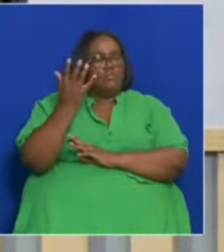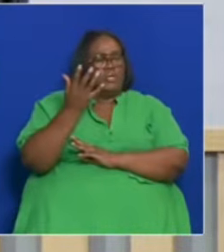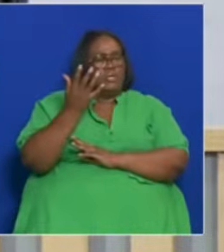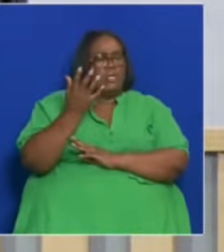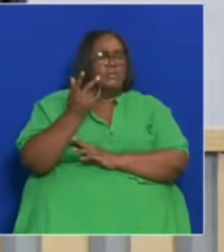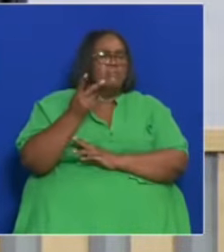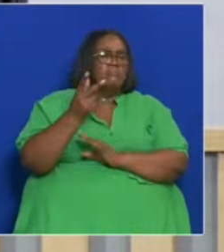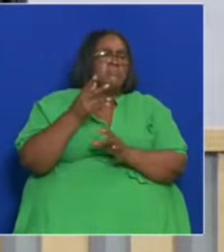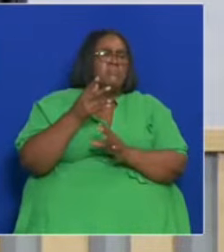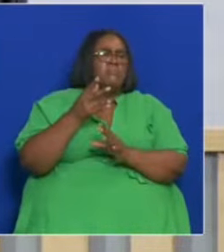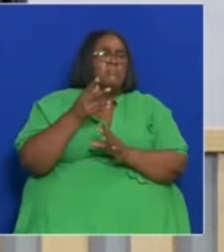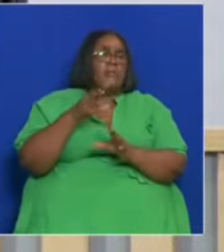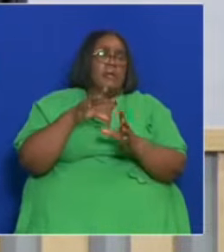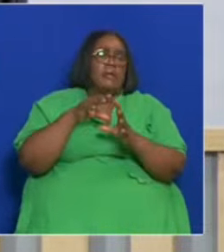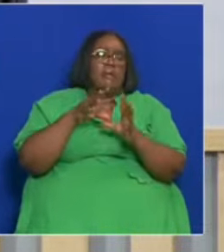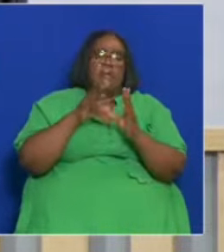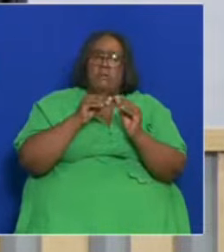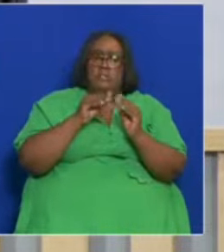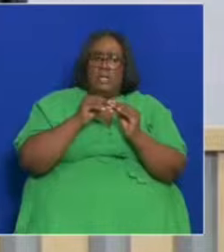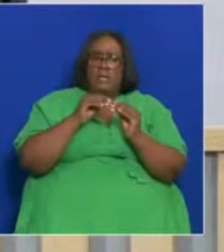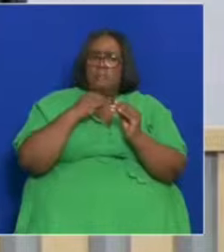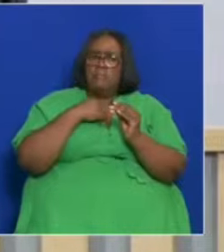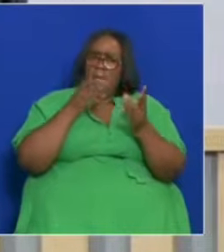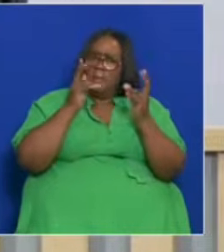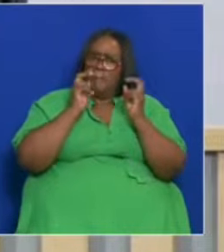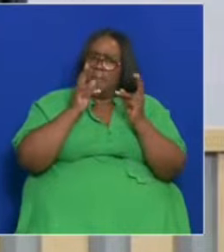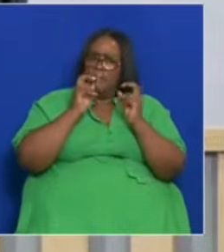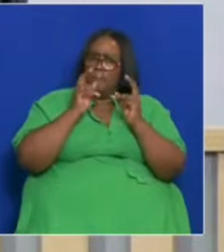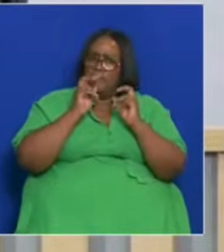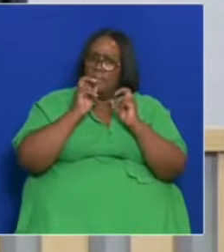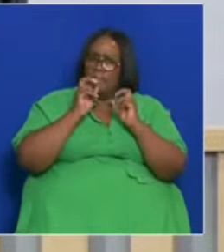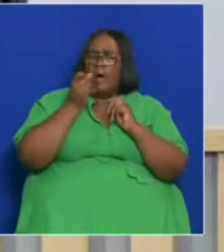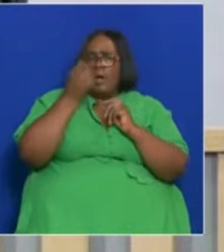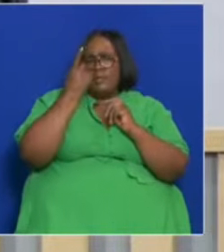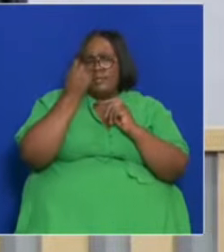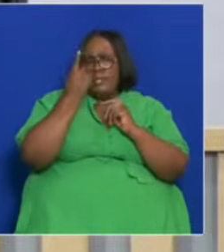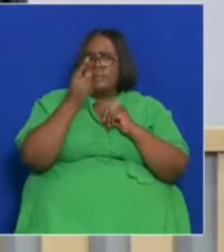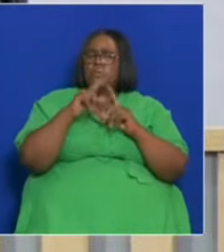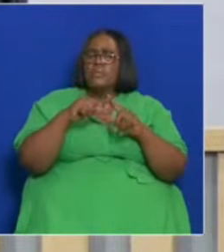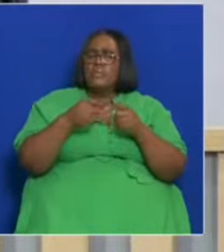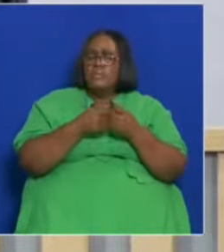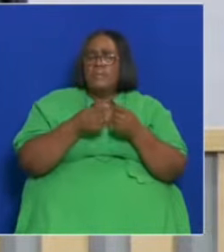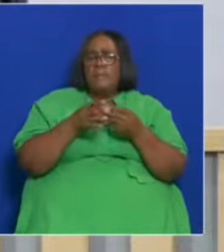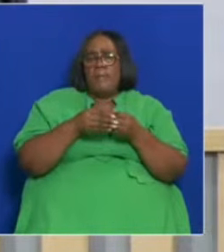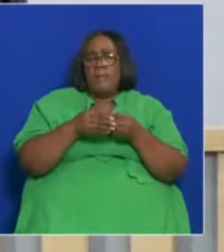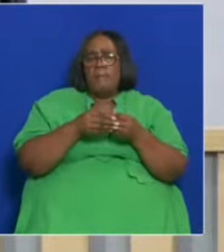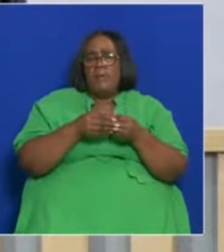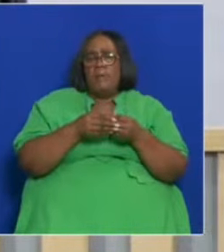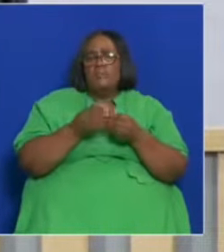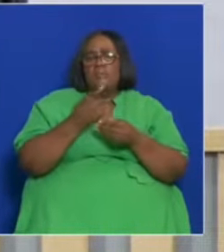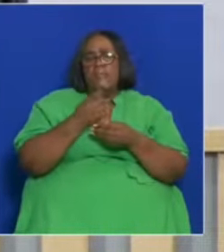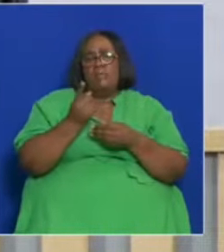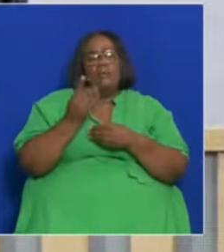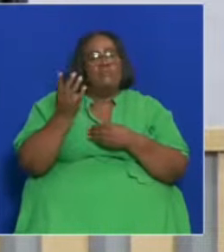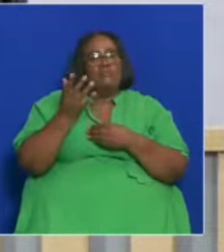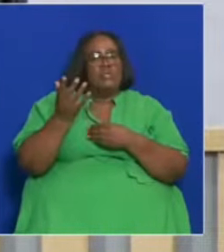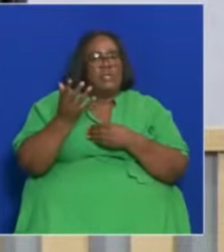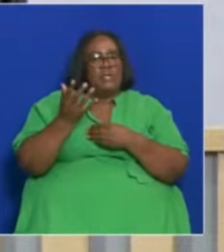that what the team members were presenting to say